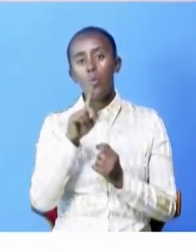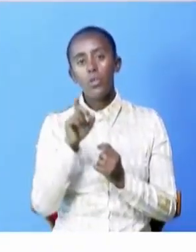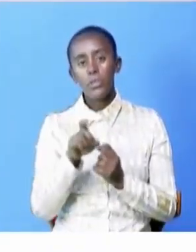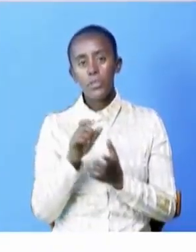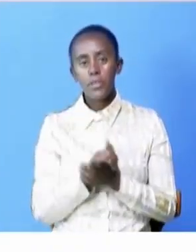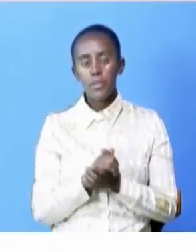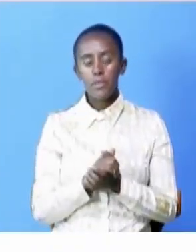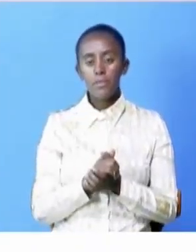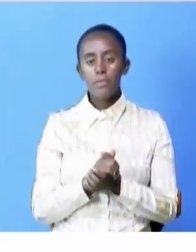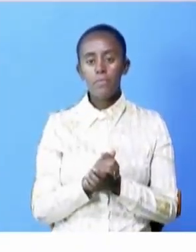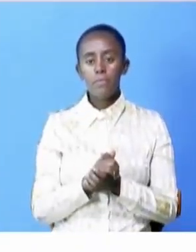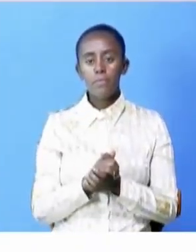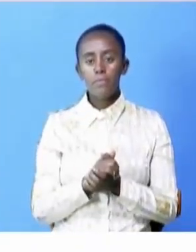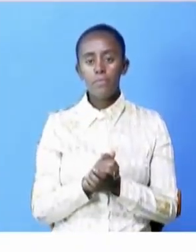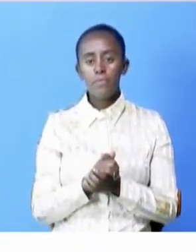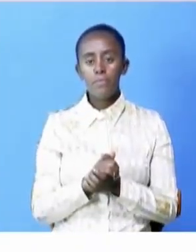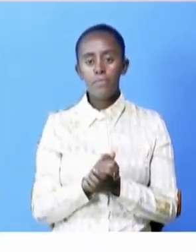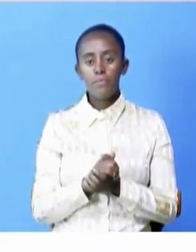another example.